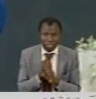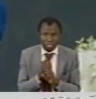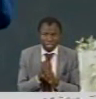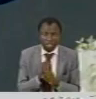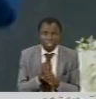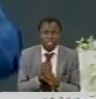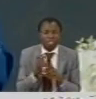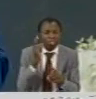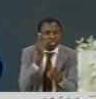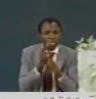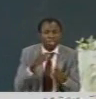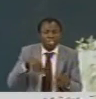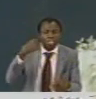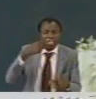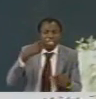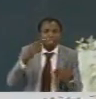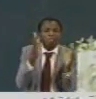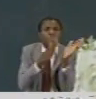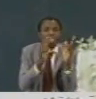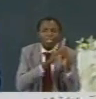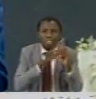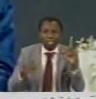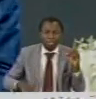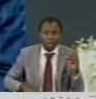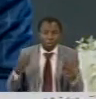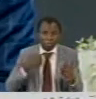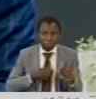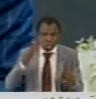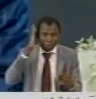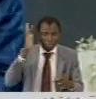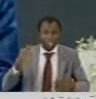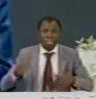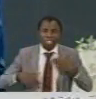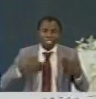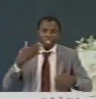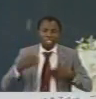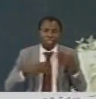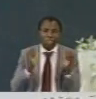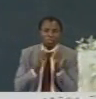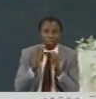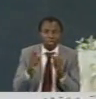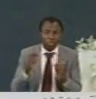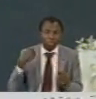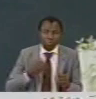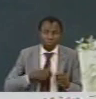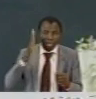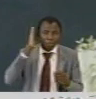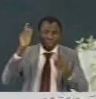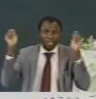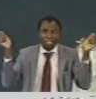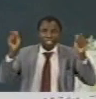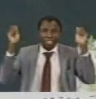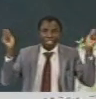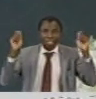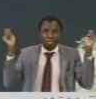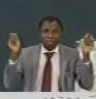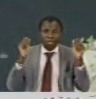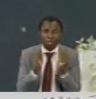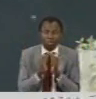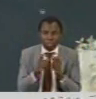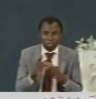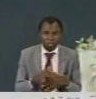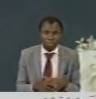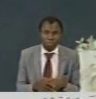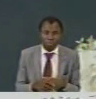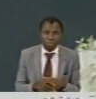just say, praise the Lord. We rejoice with you. We celebrate with you. Start coming out. We